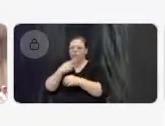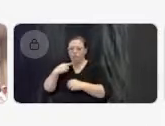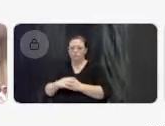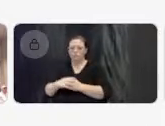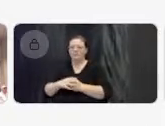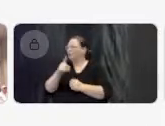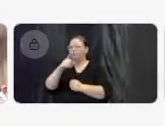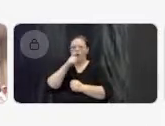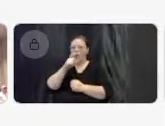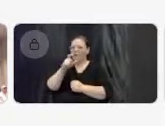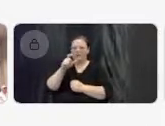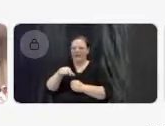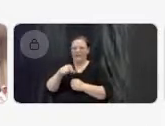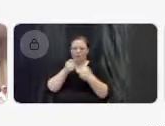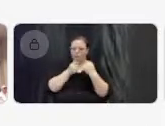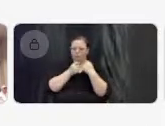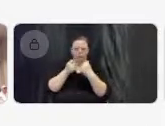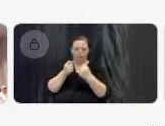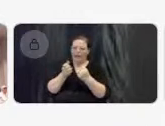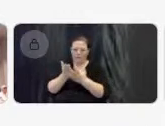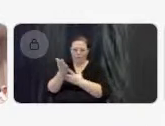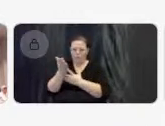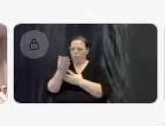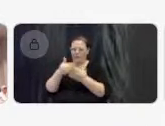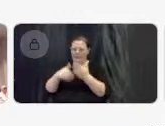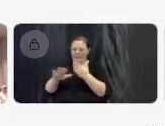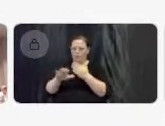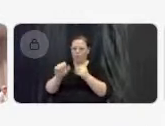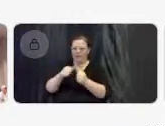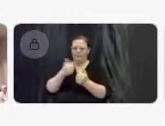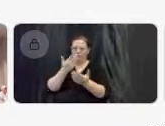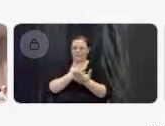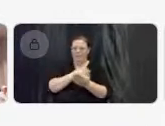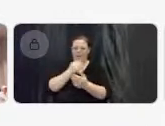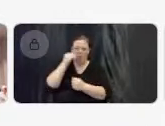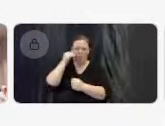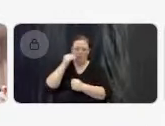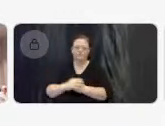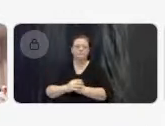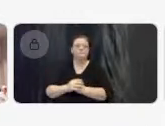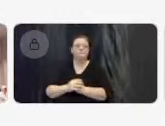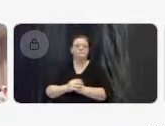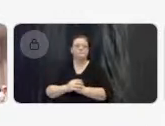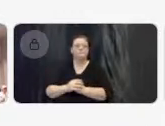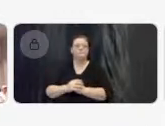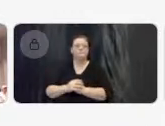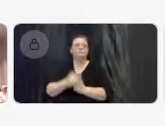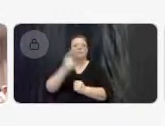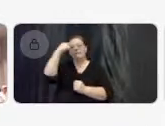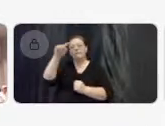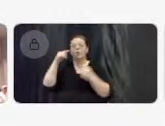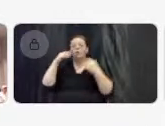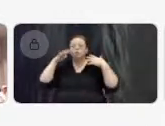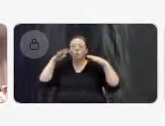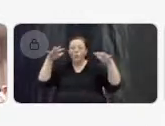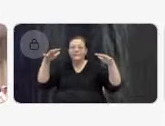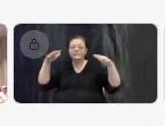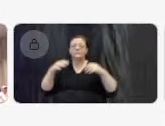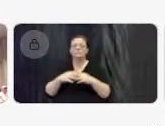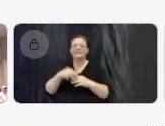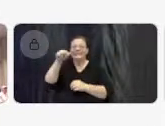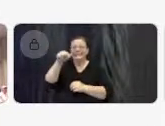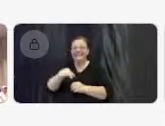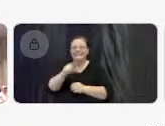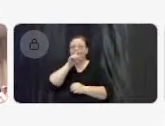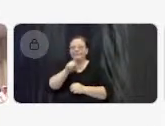You don't even have to drive through the neighborhood to get to my home. As far as noise is concerned, this is